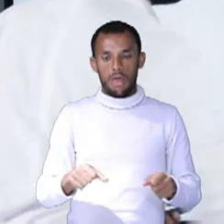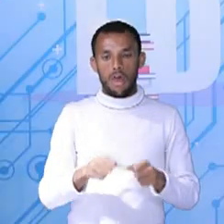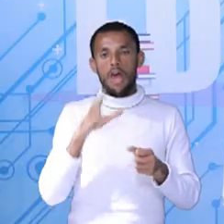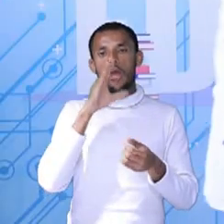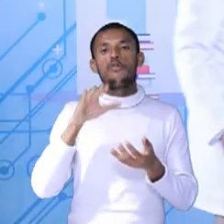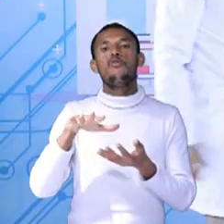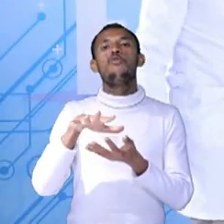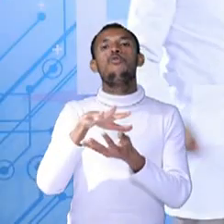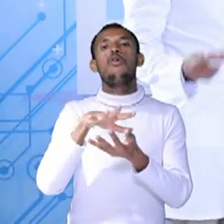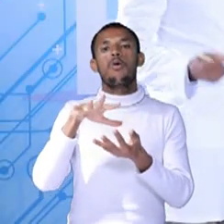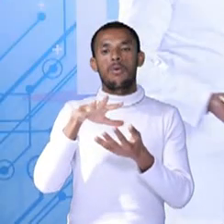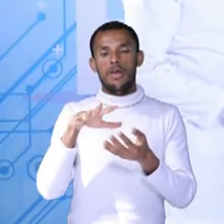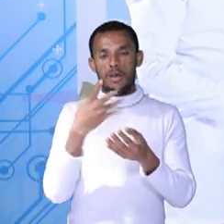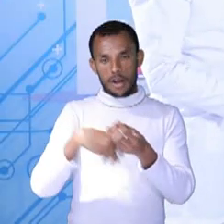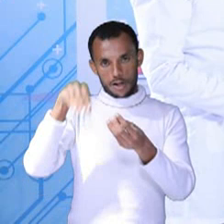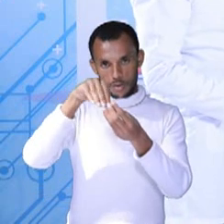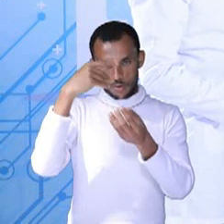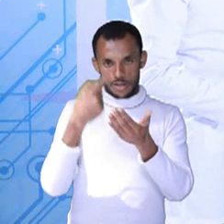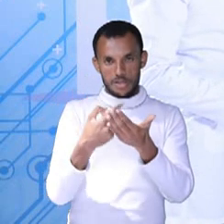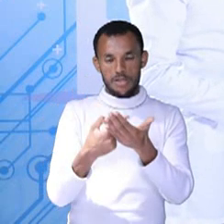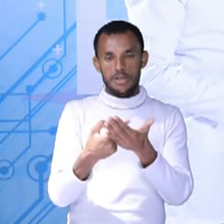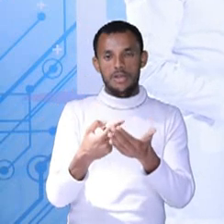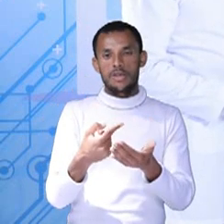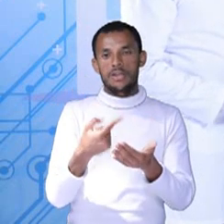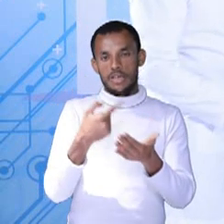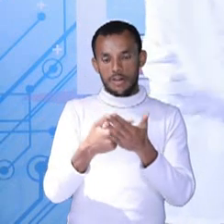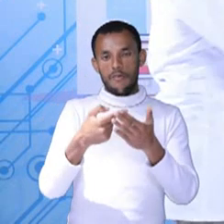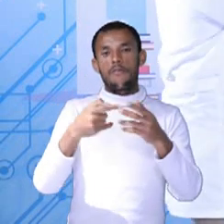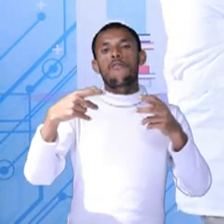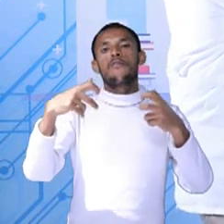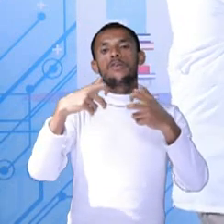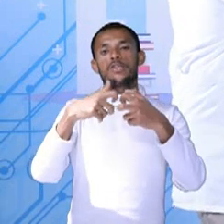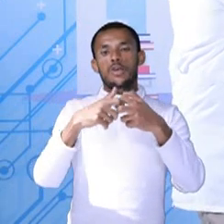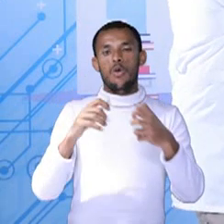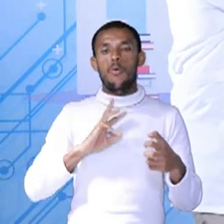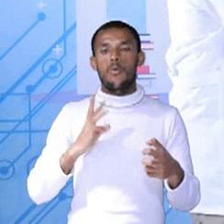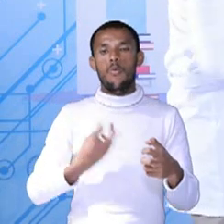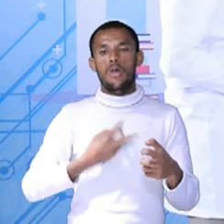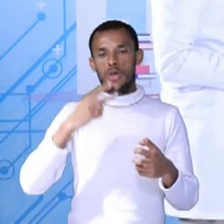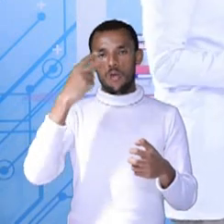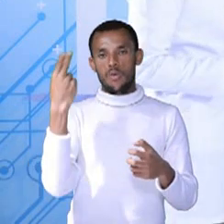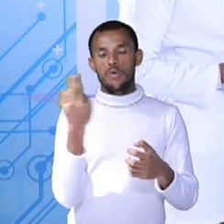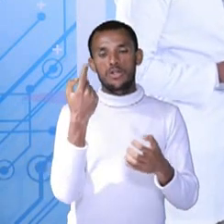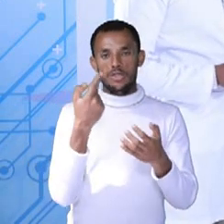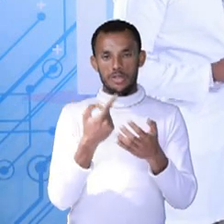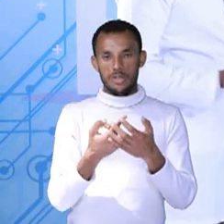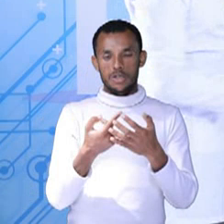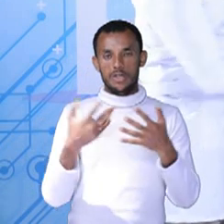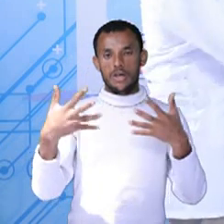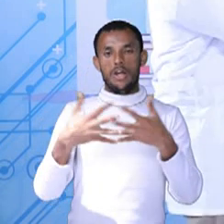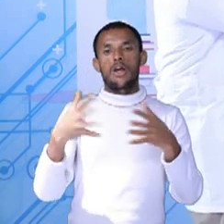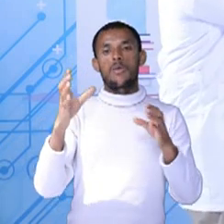volume. In addition to this, in physics, we will apply this integral calculus